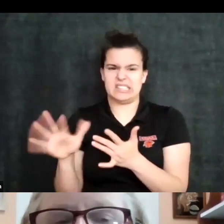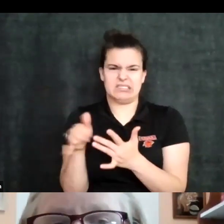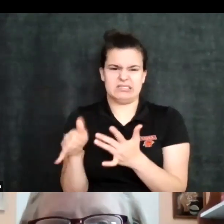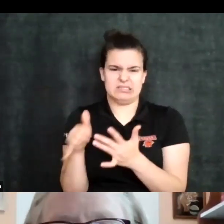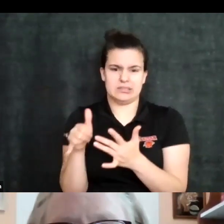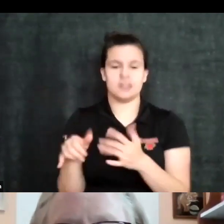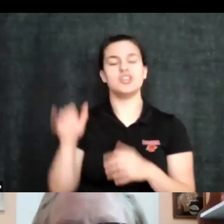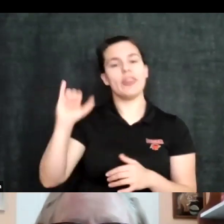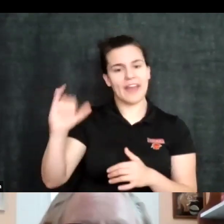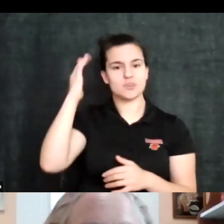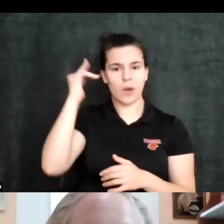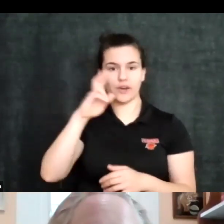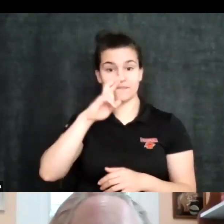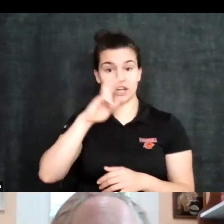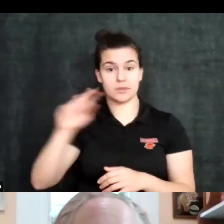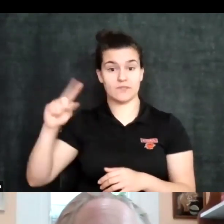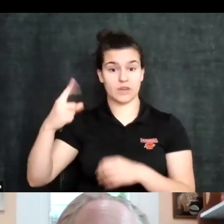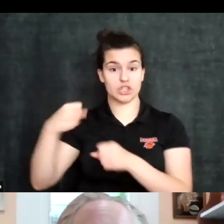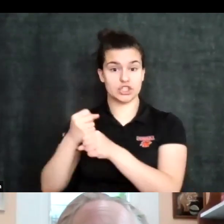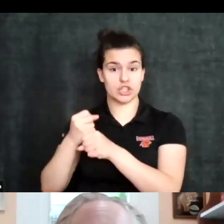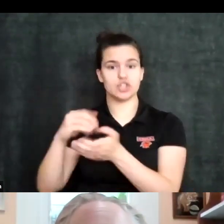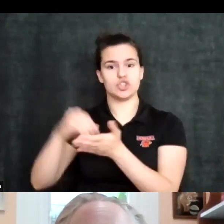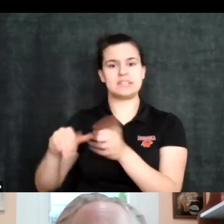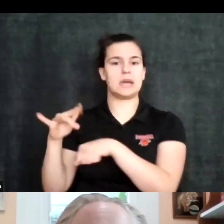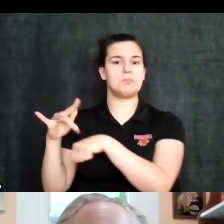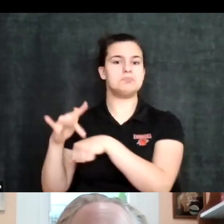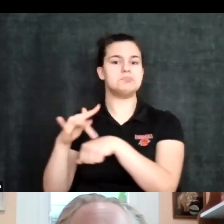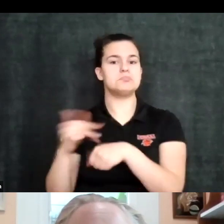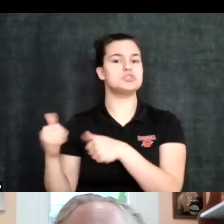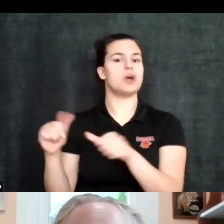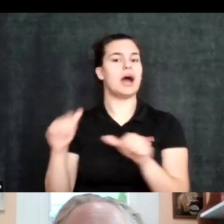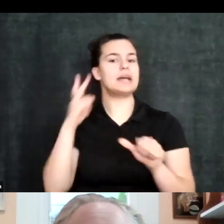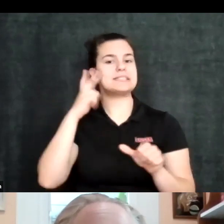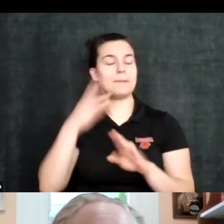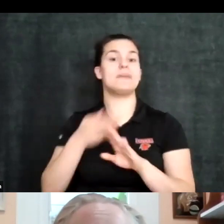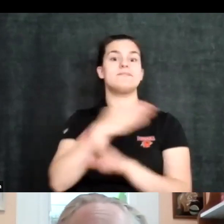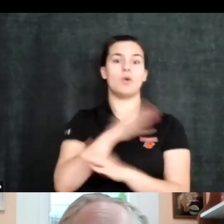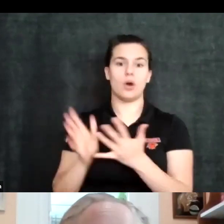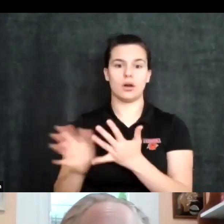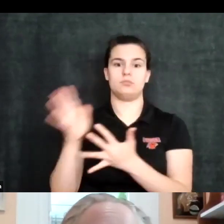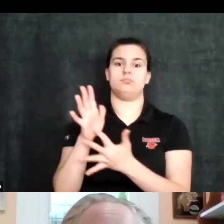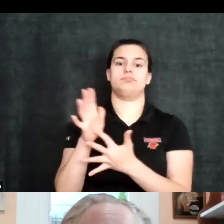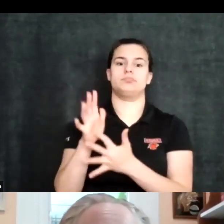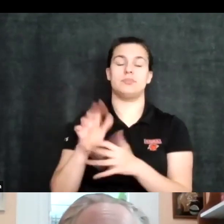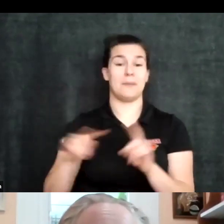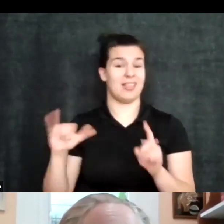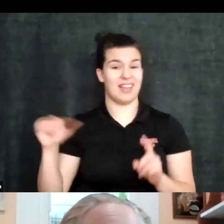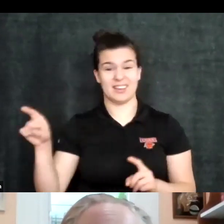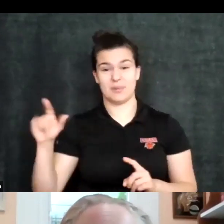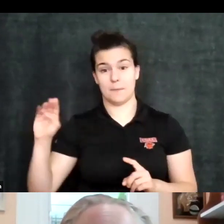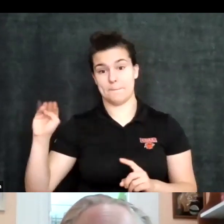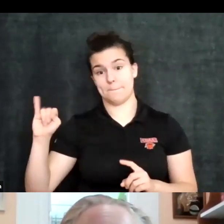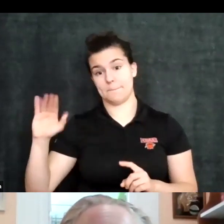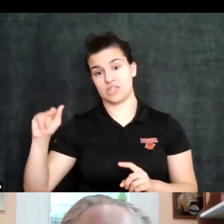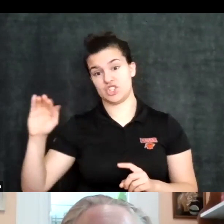in the freshman year, so the students can try it out before they get too far along. But as Michelle says, we have lots